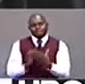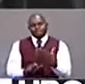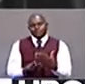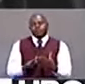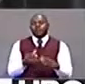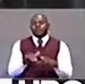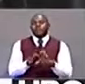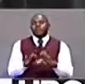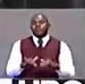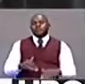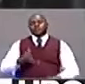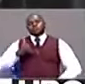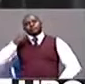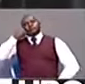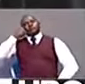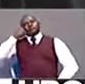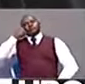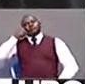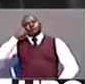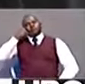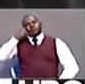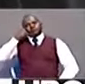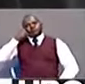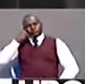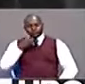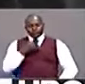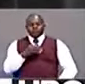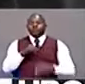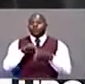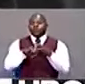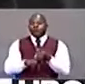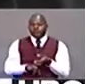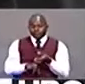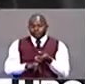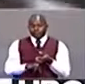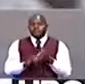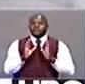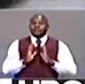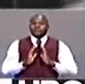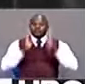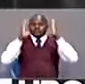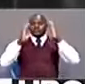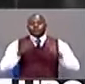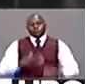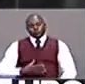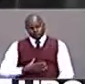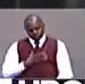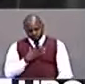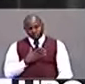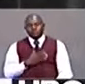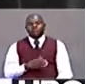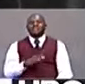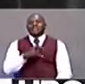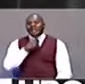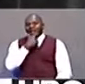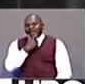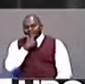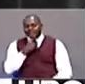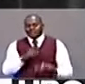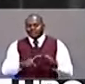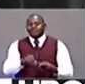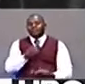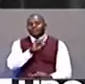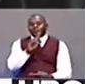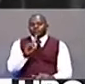received a call from the wife of Honorable Robert Kyagulanyi that the Archbishop was scheduled to visit Bobby Wine and Zaake